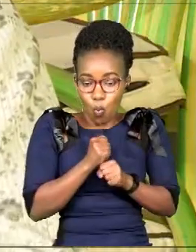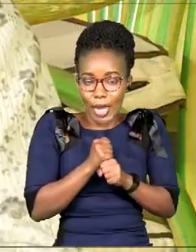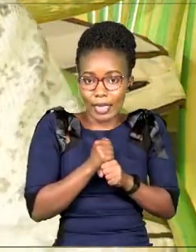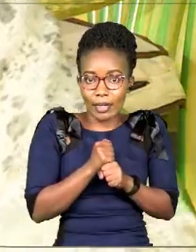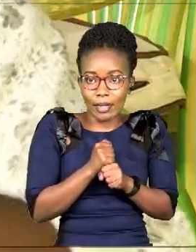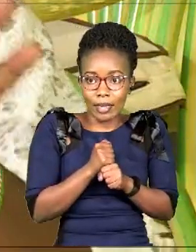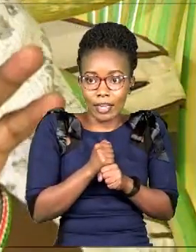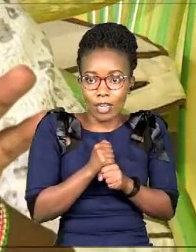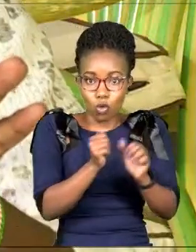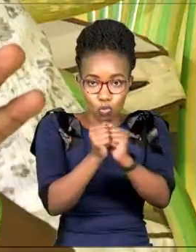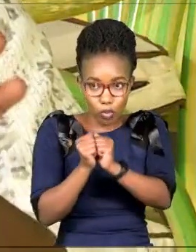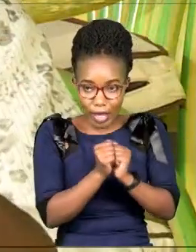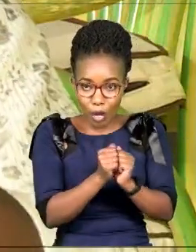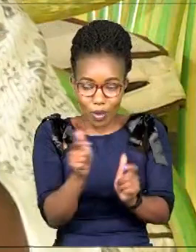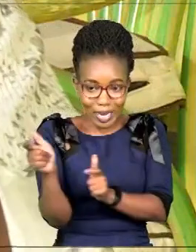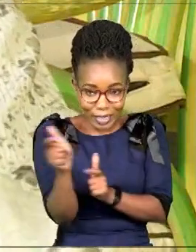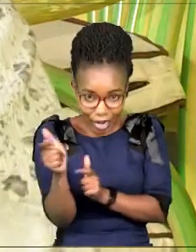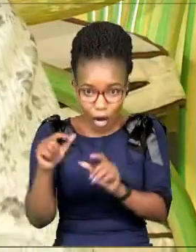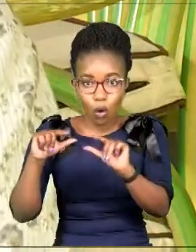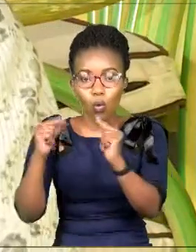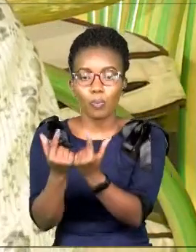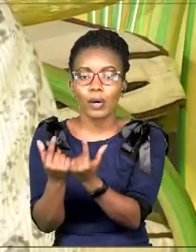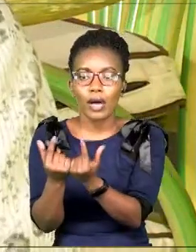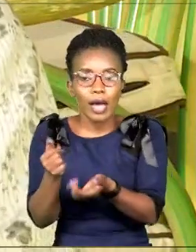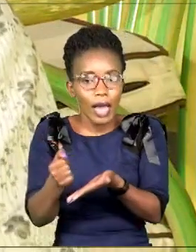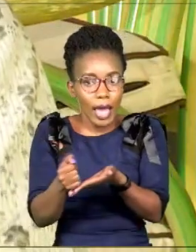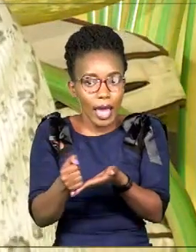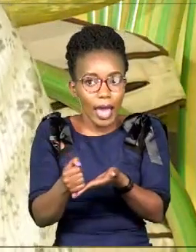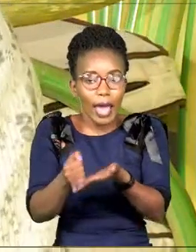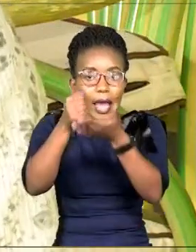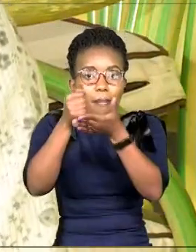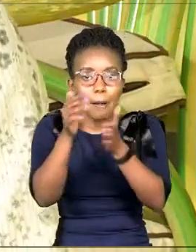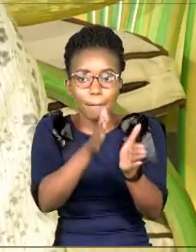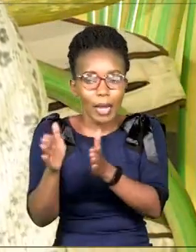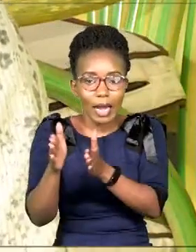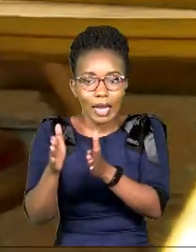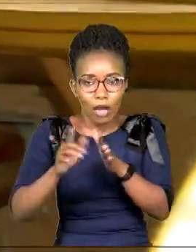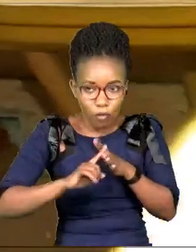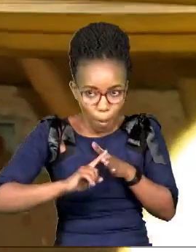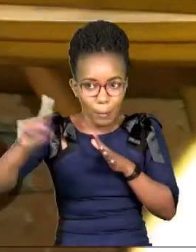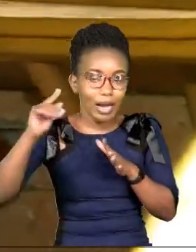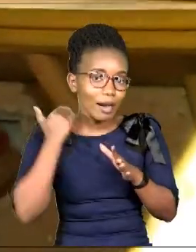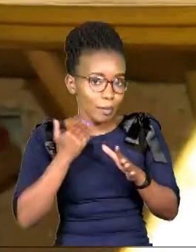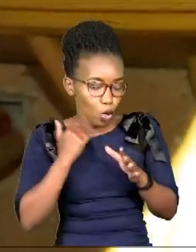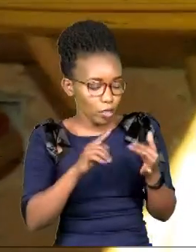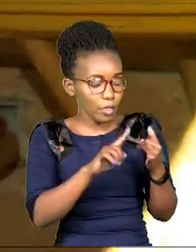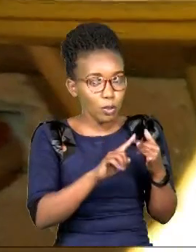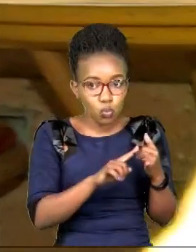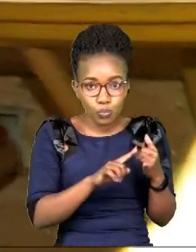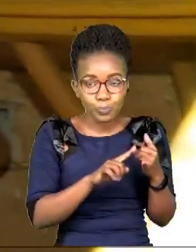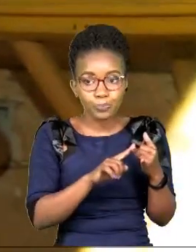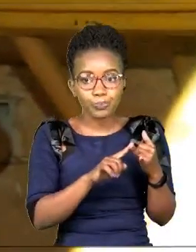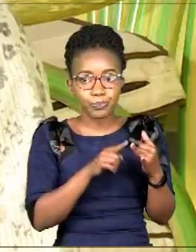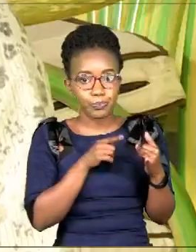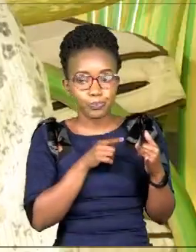working with the terror group that helped in planning and executing this escape. Number 2, and this has been